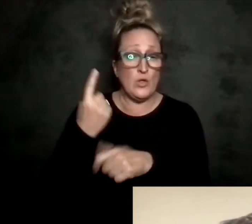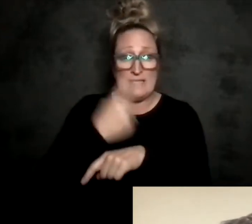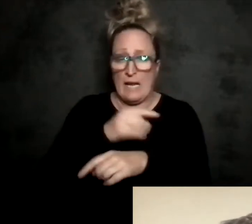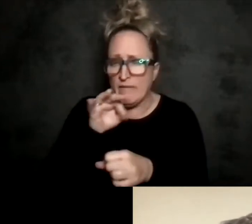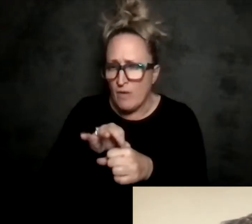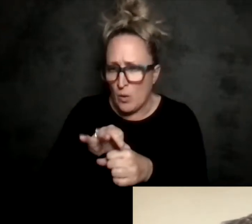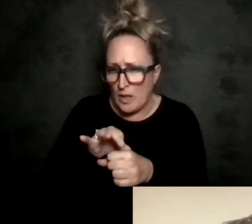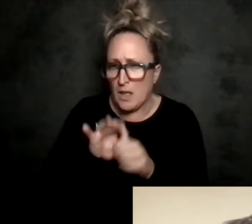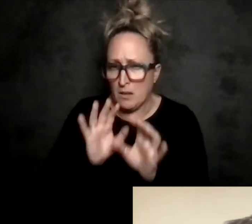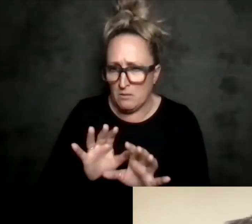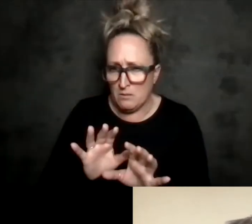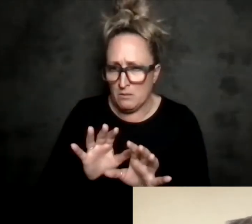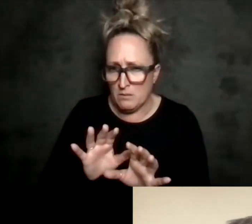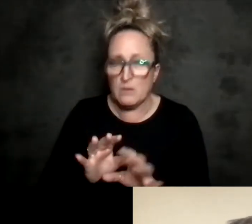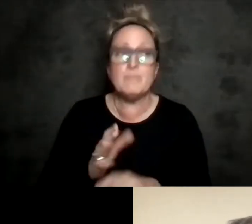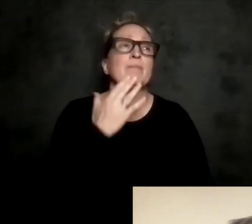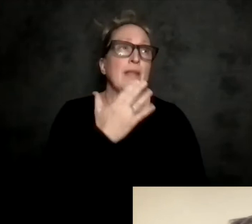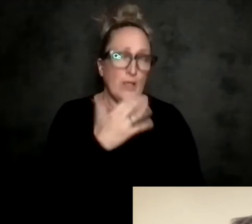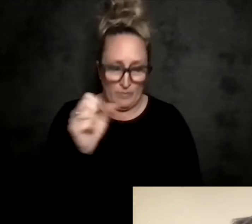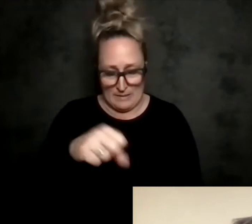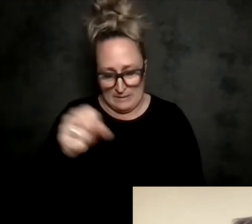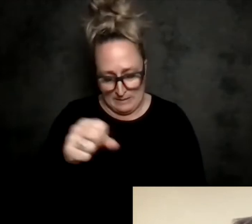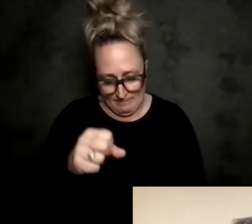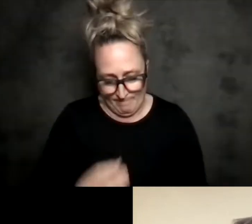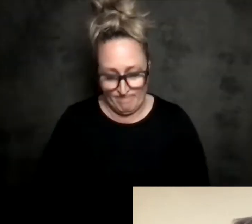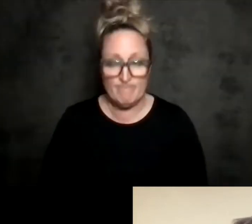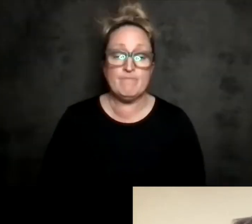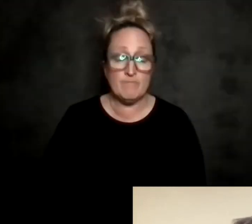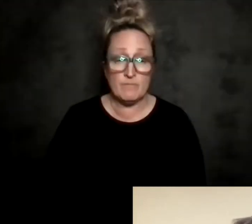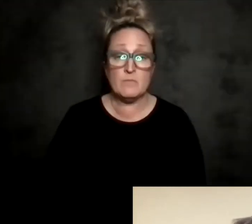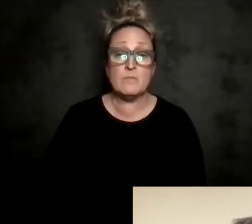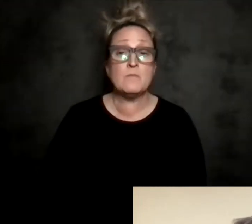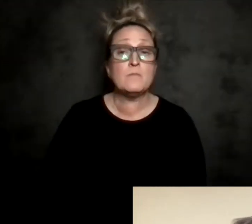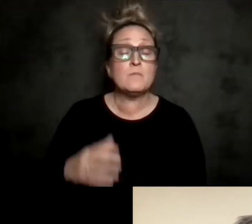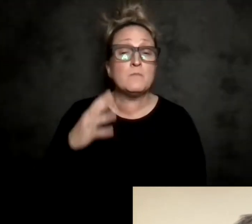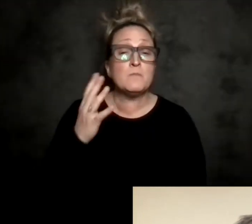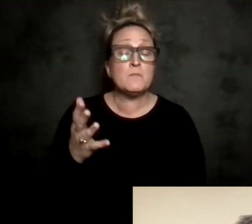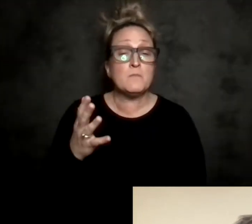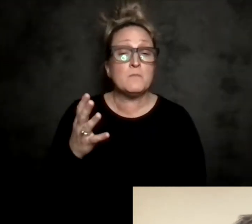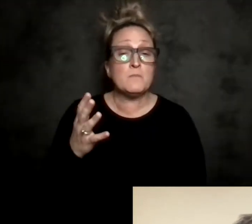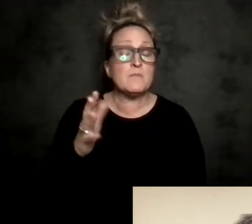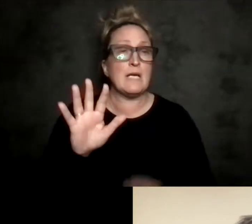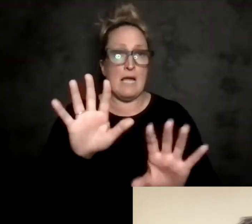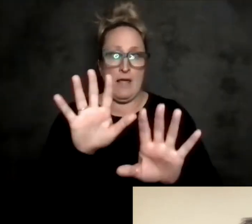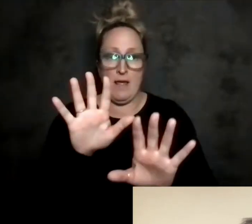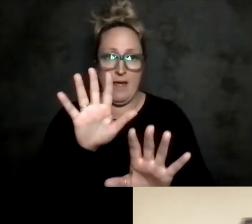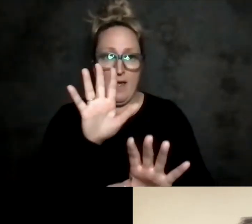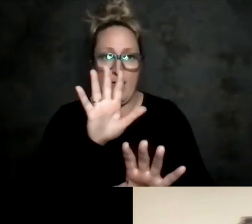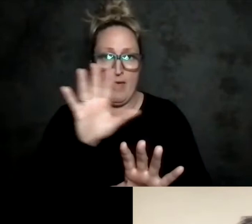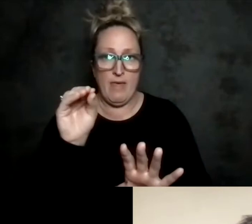voting. Thank you. Yes. Yeah. And when